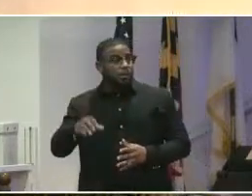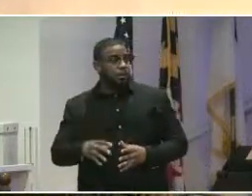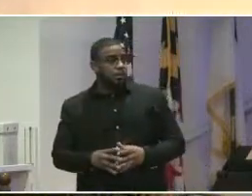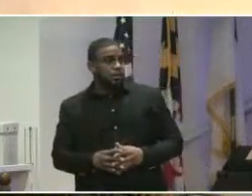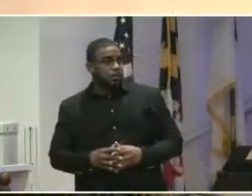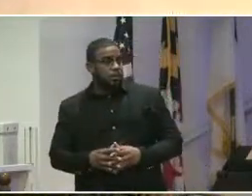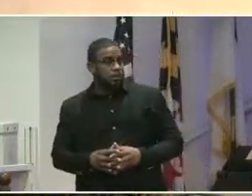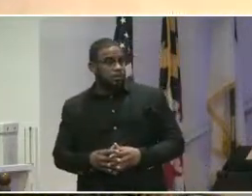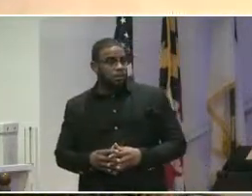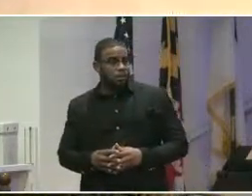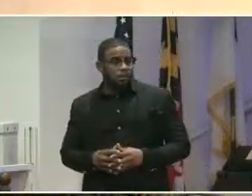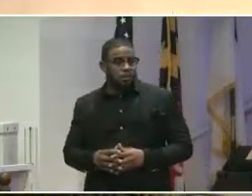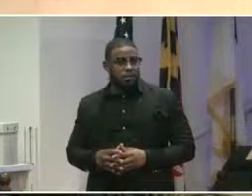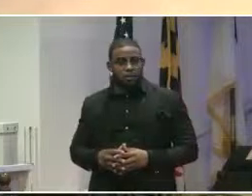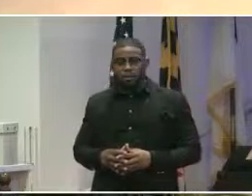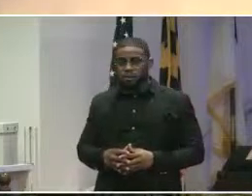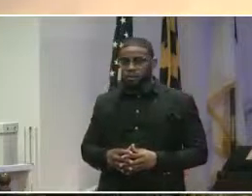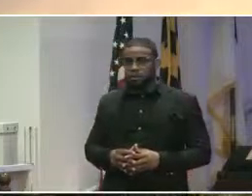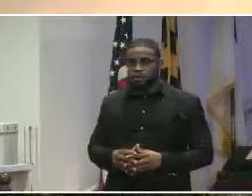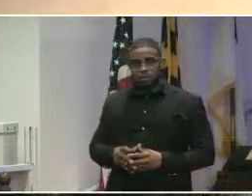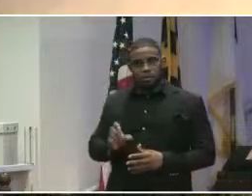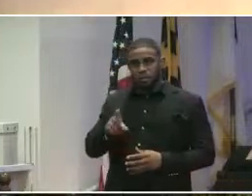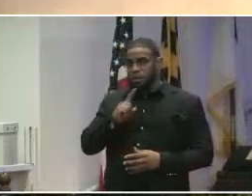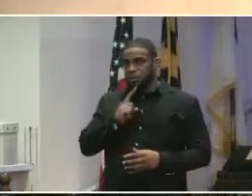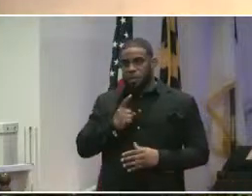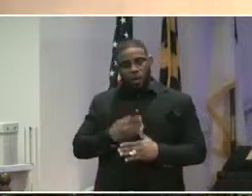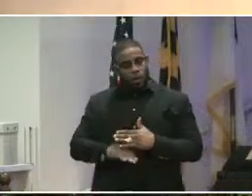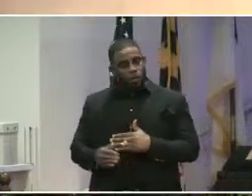yes. You must be